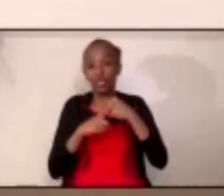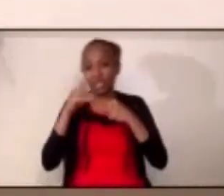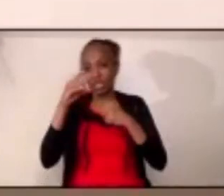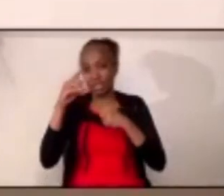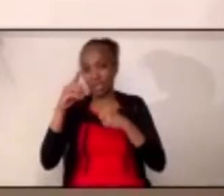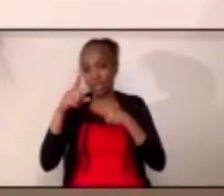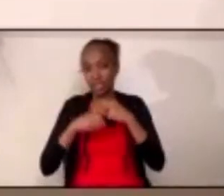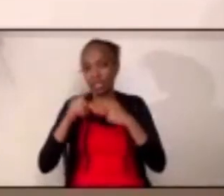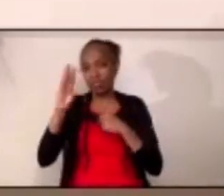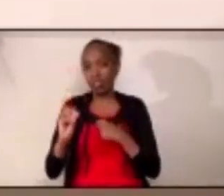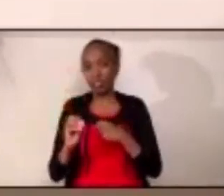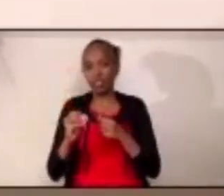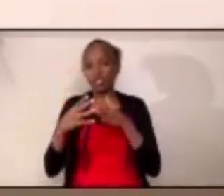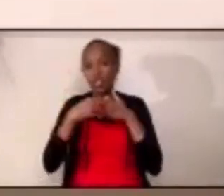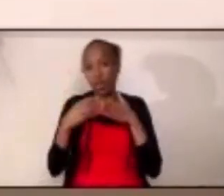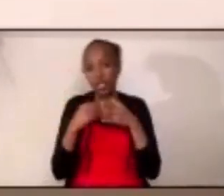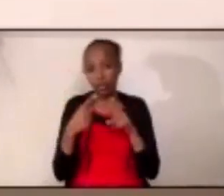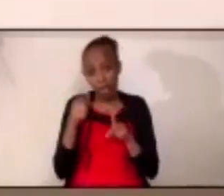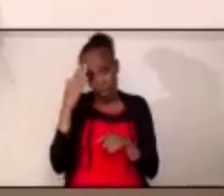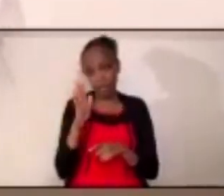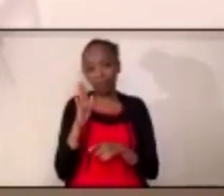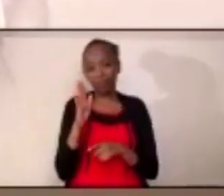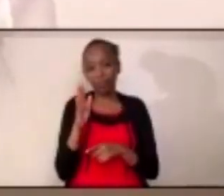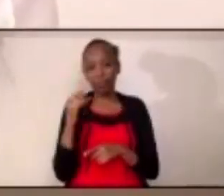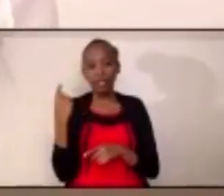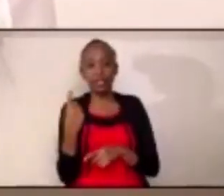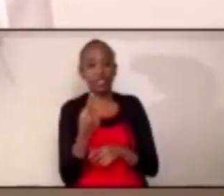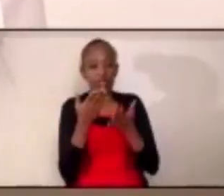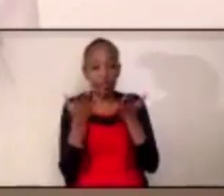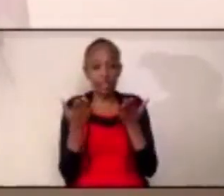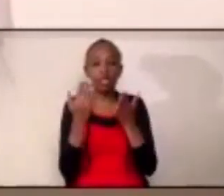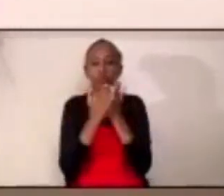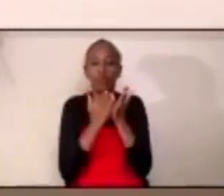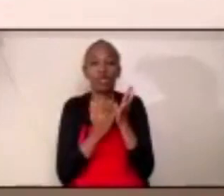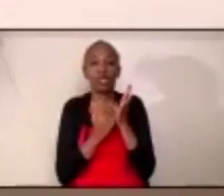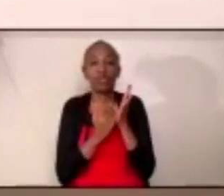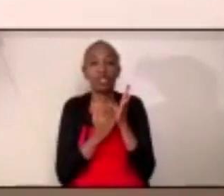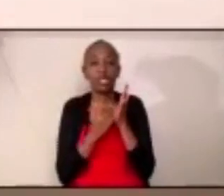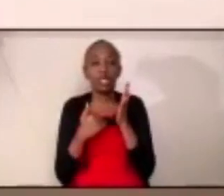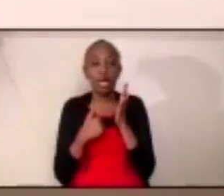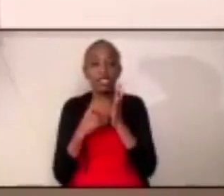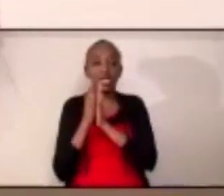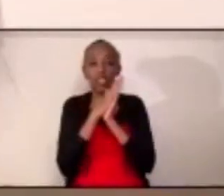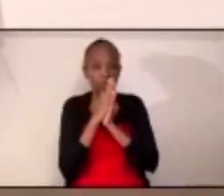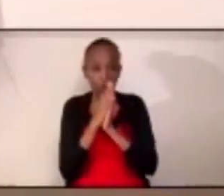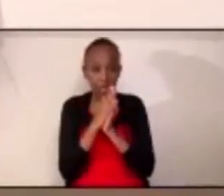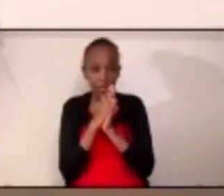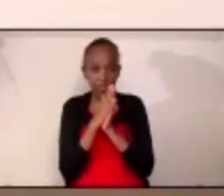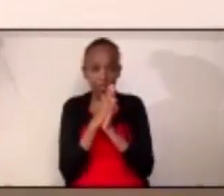US. But take note, each of these initiatives has a story to be